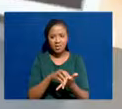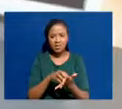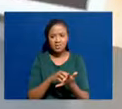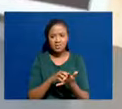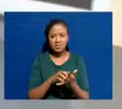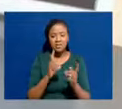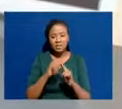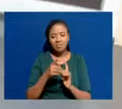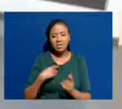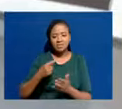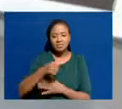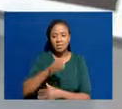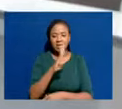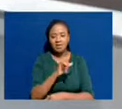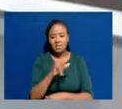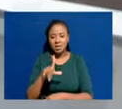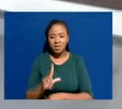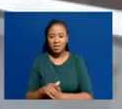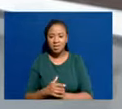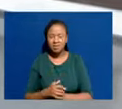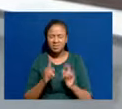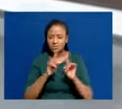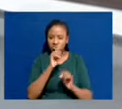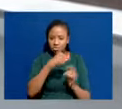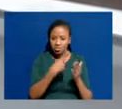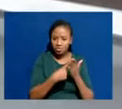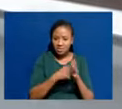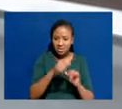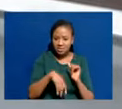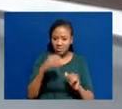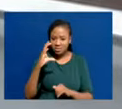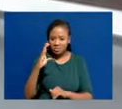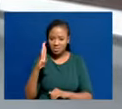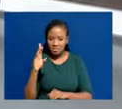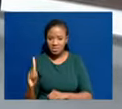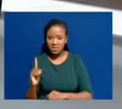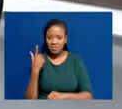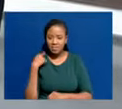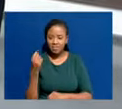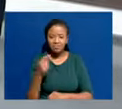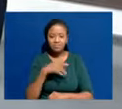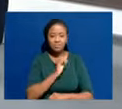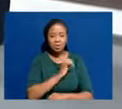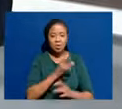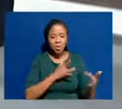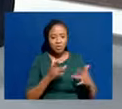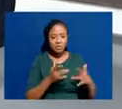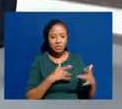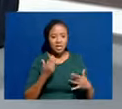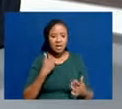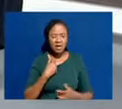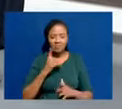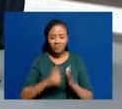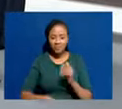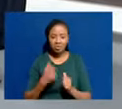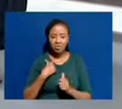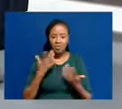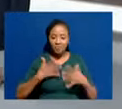out, but she has a case. You talked about CBD a moment ago, and there's a big concern about hawkers occupying pathways